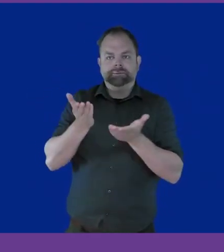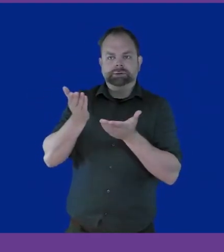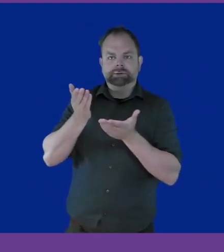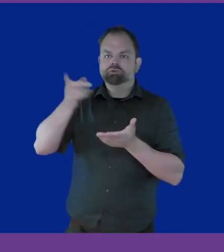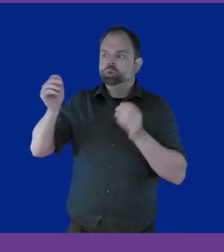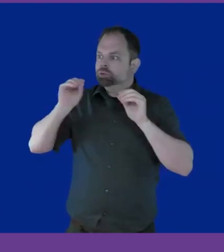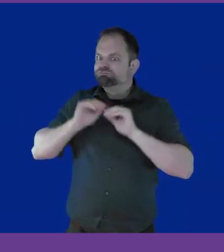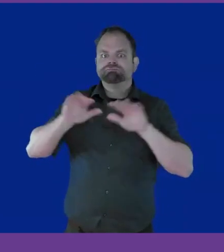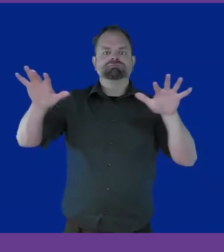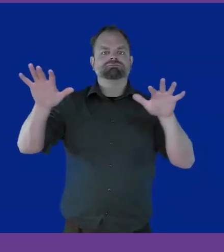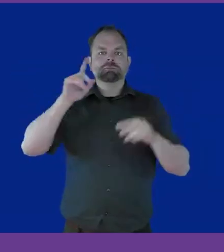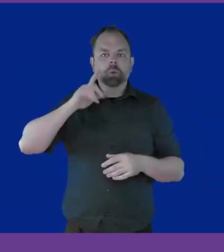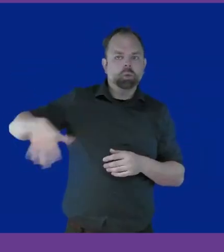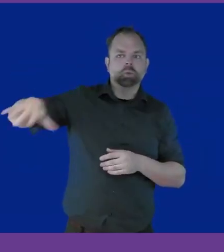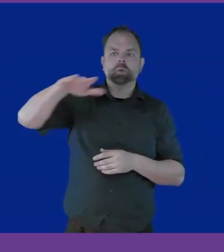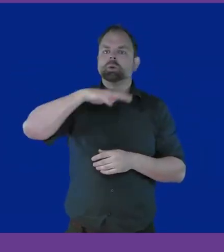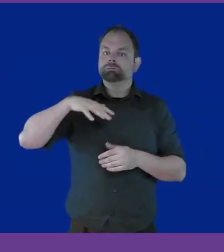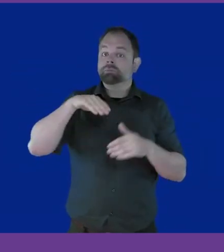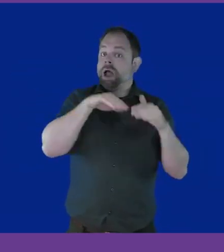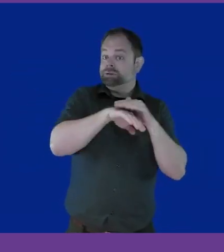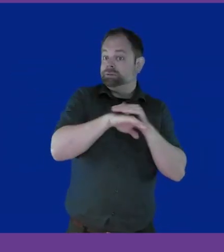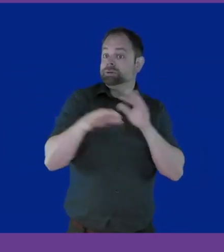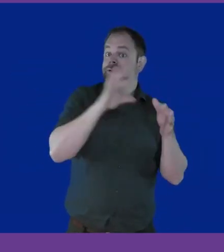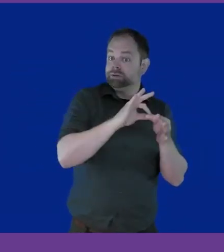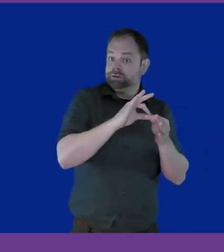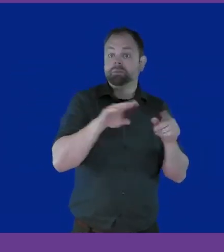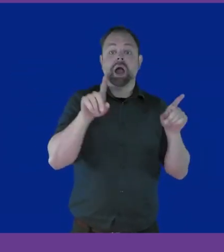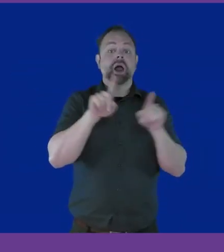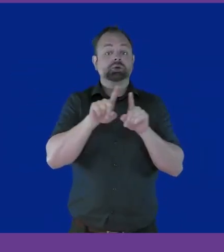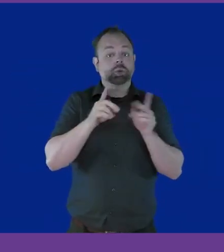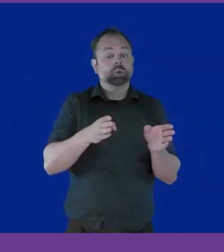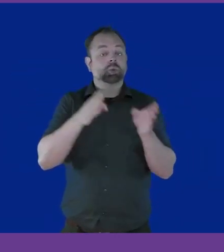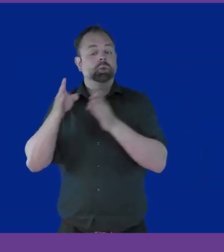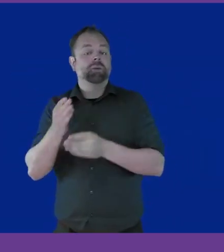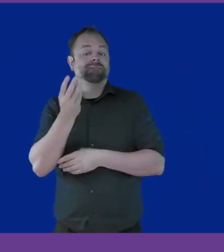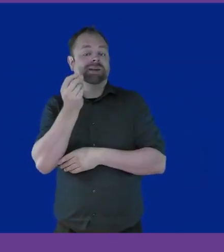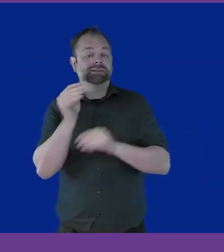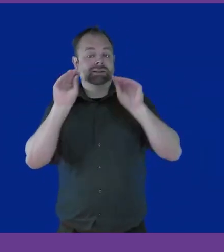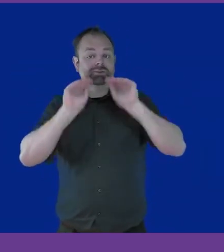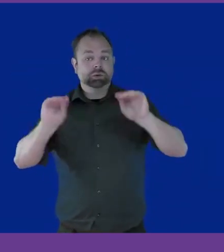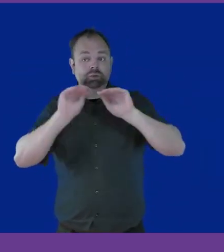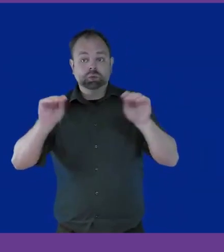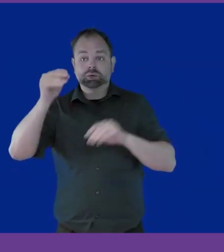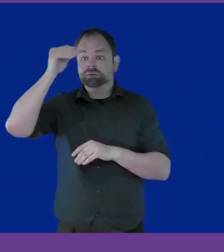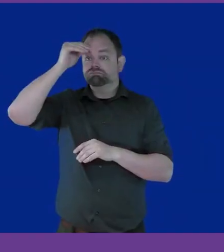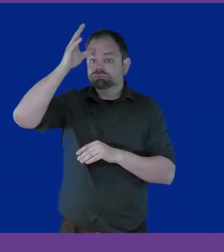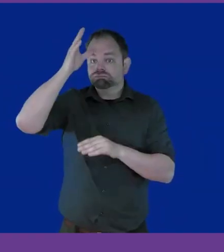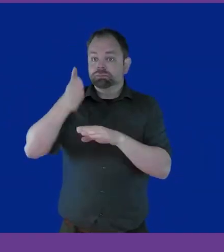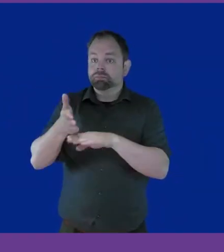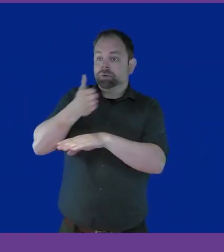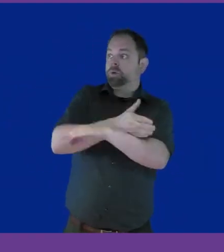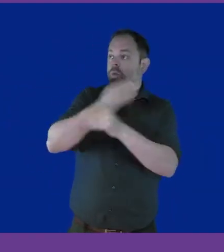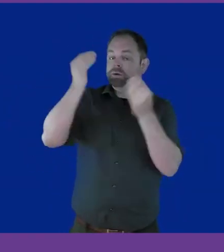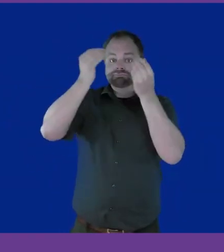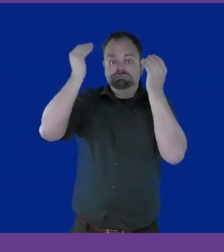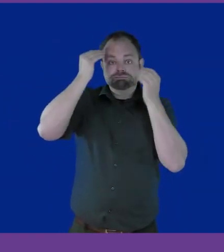how access to finance works, and also then you realize that what seems so logical from a designer's point of view is